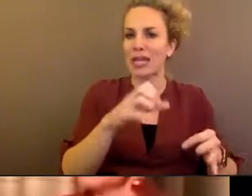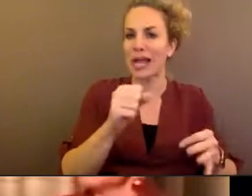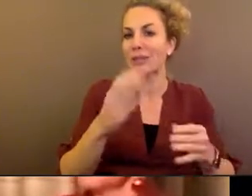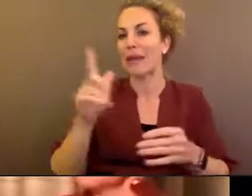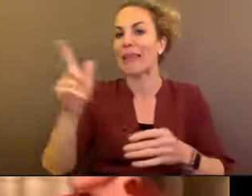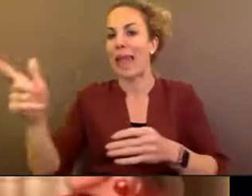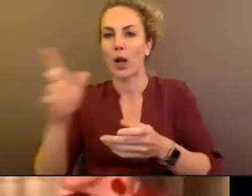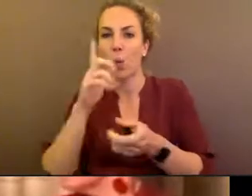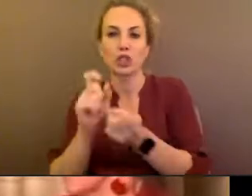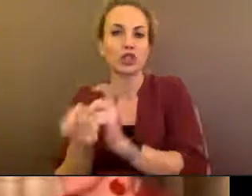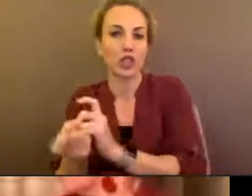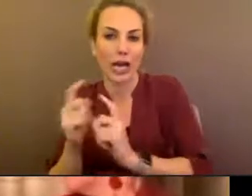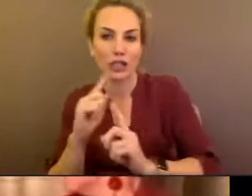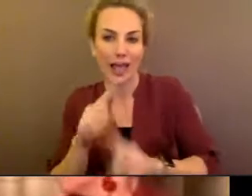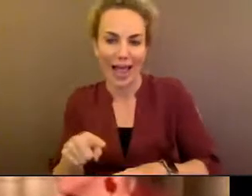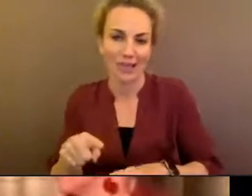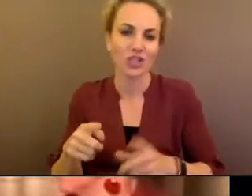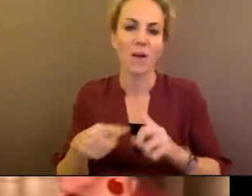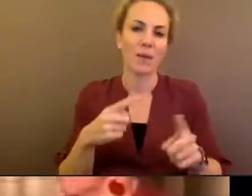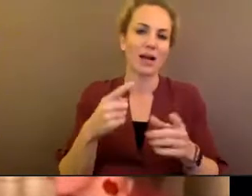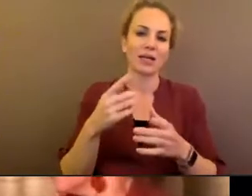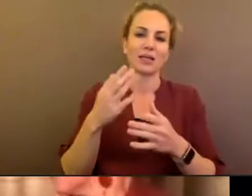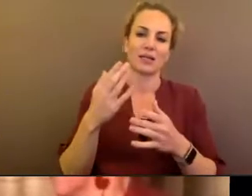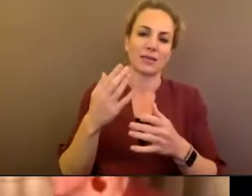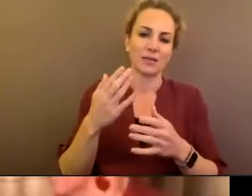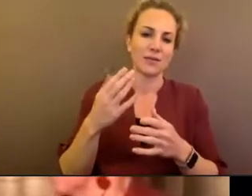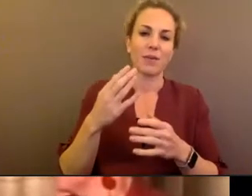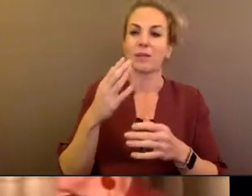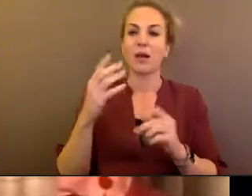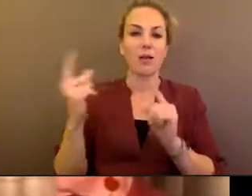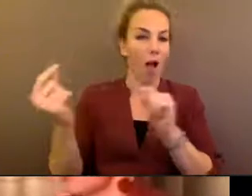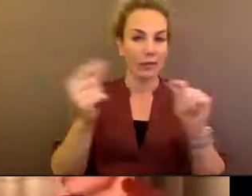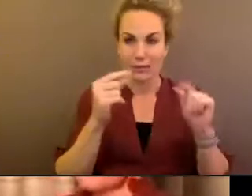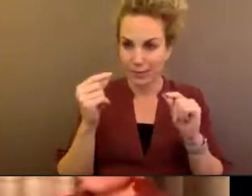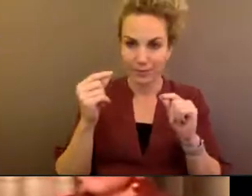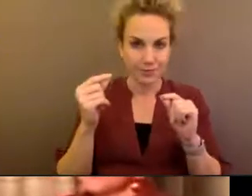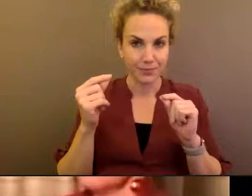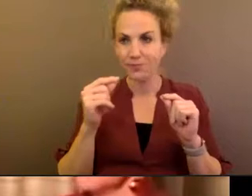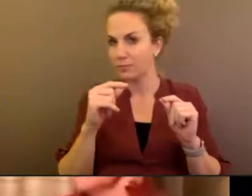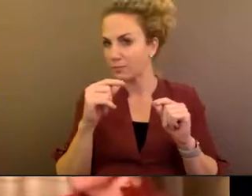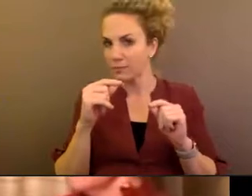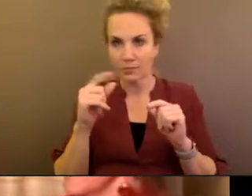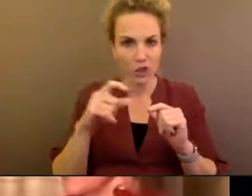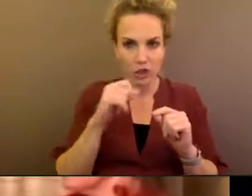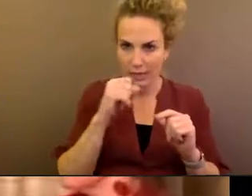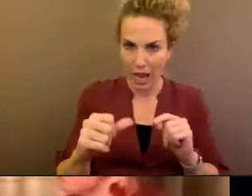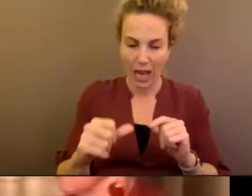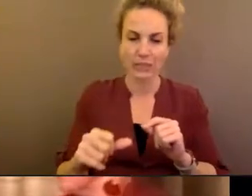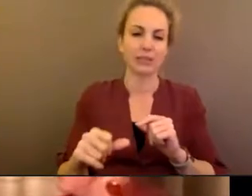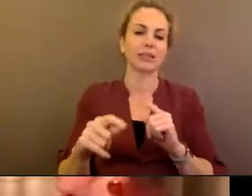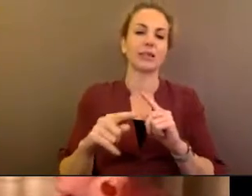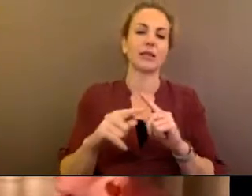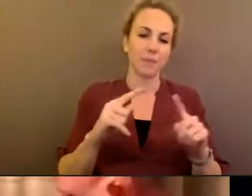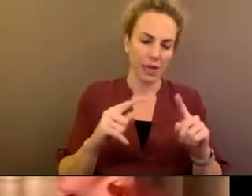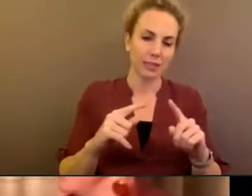best professional judgment. And again, some things are obvious. Mm-hmm. It's never okay to gossip. Mm-hmm. You just don't do it. Mm-hmm. But some things, and we'll talk